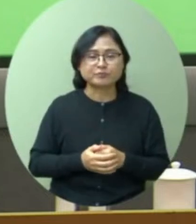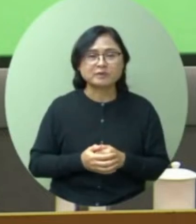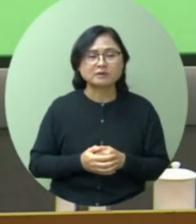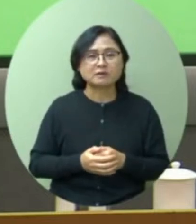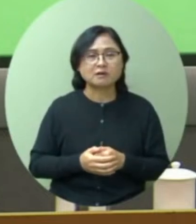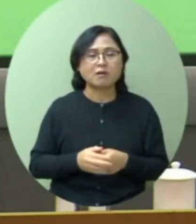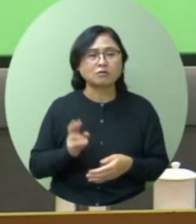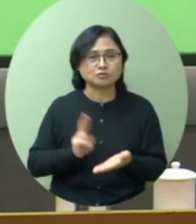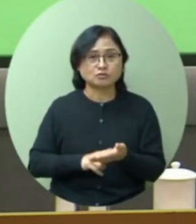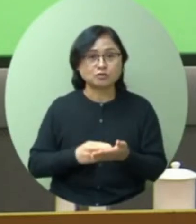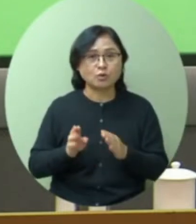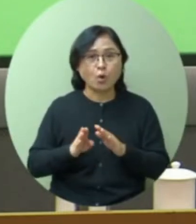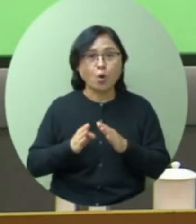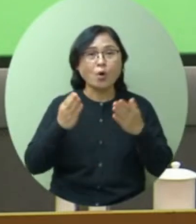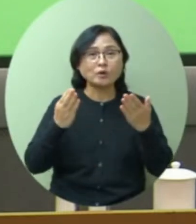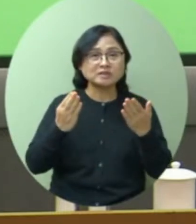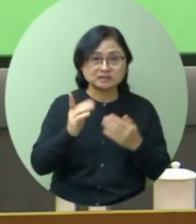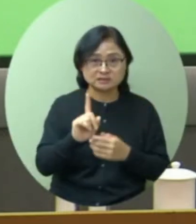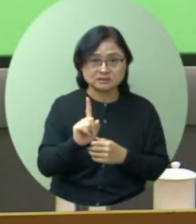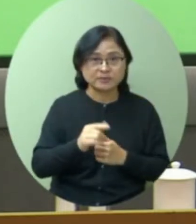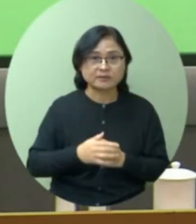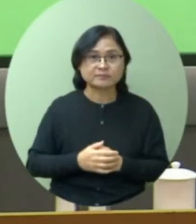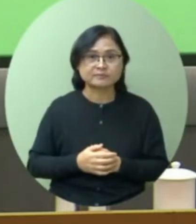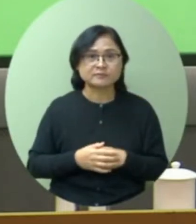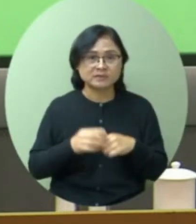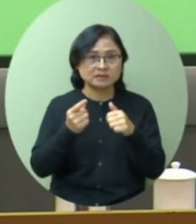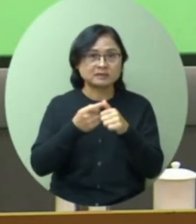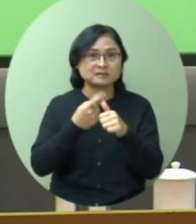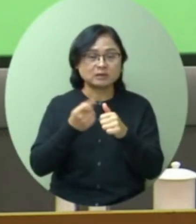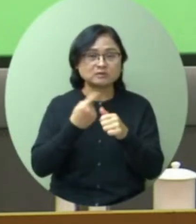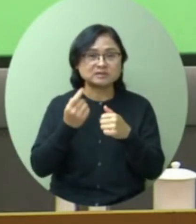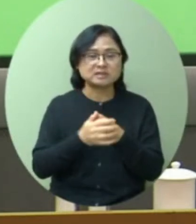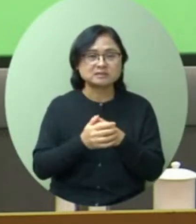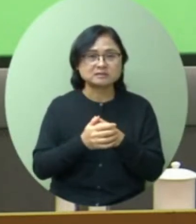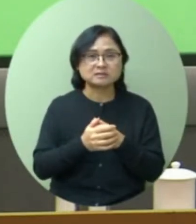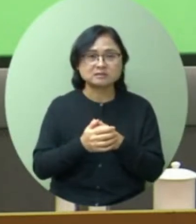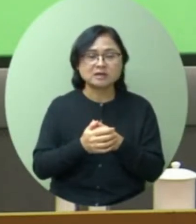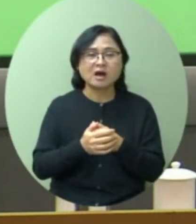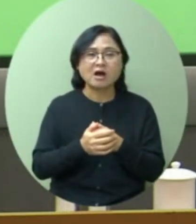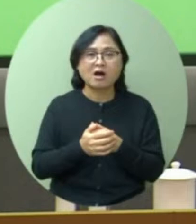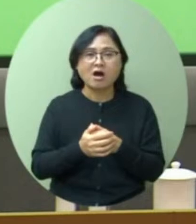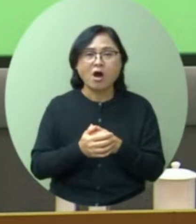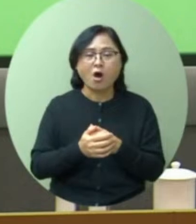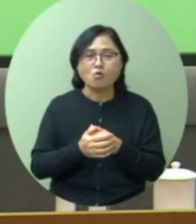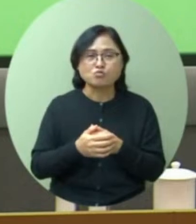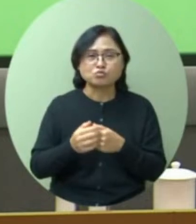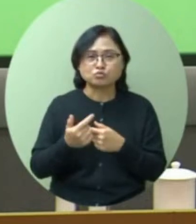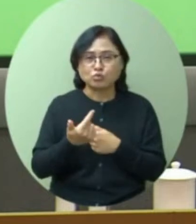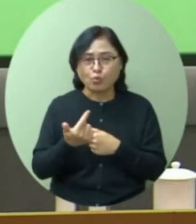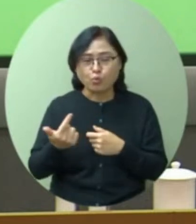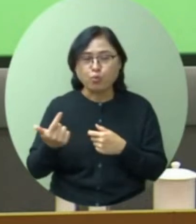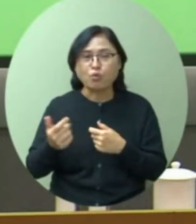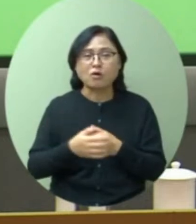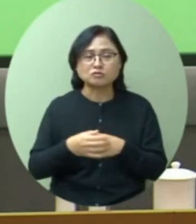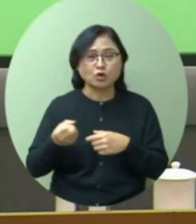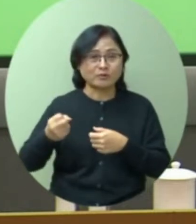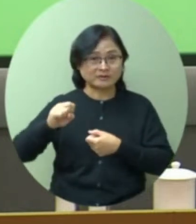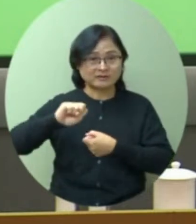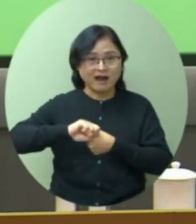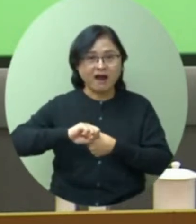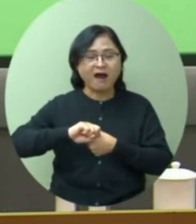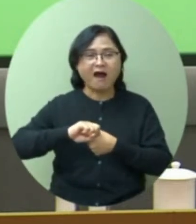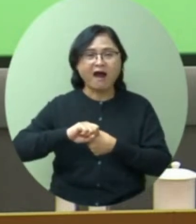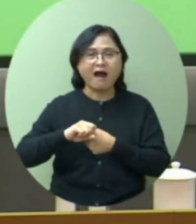Let's also look at where we start. First, we have to build up the capacity. We also need